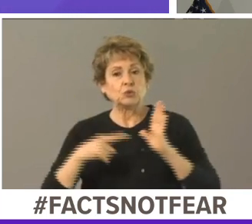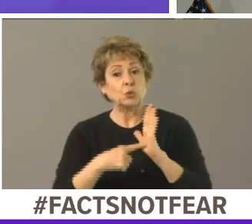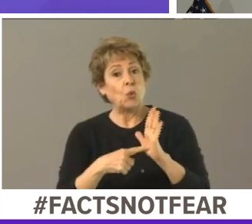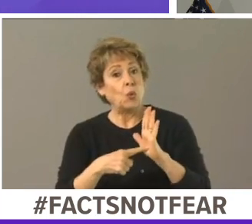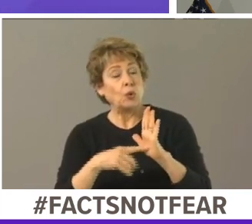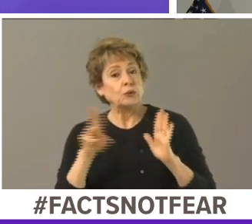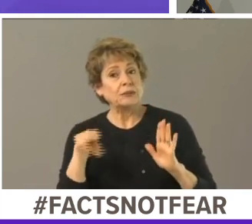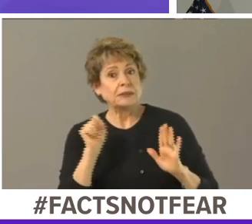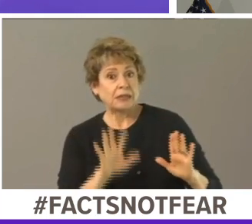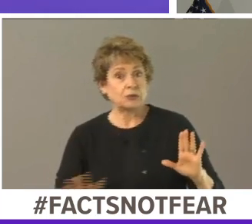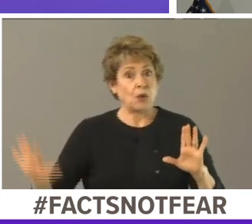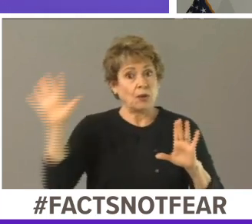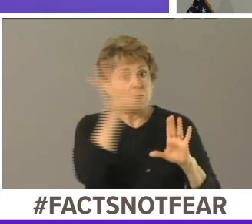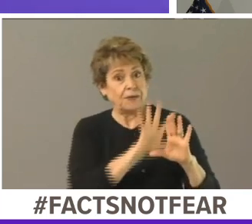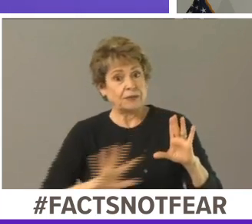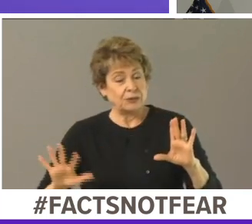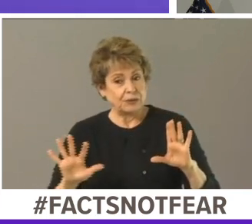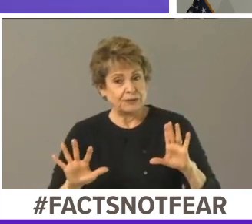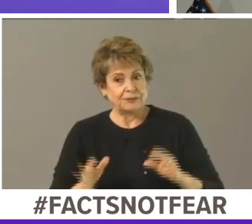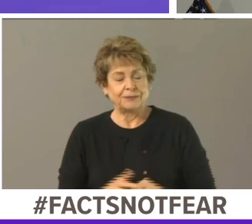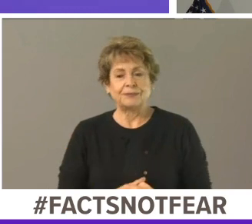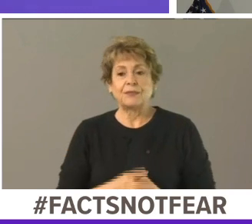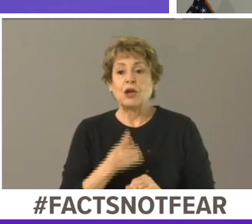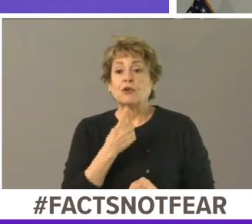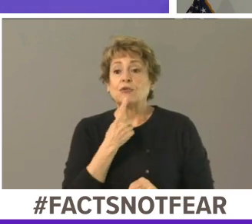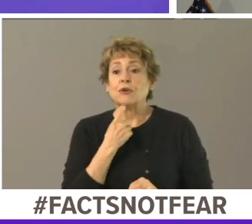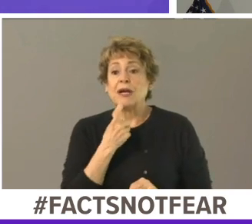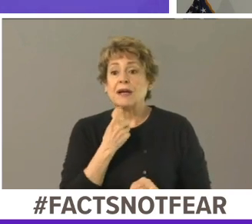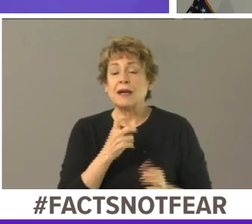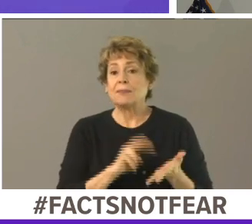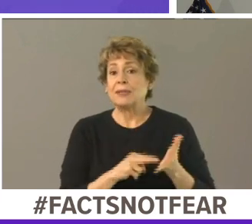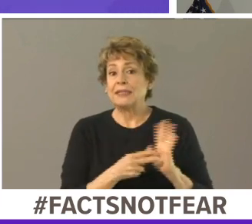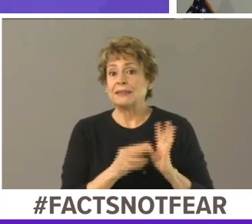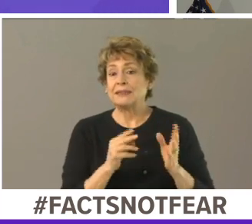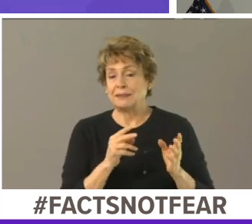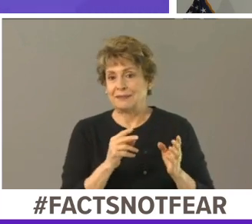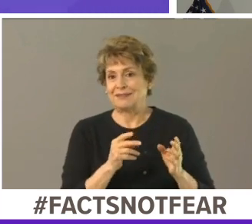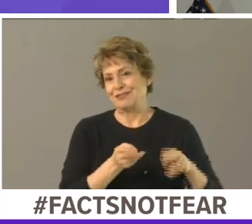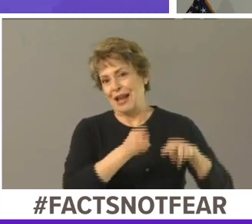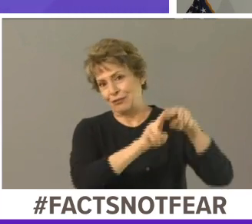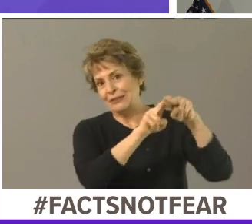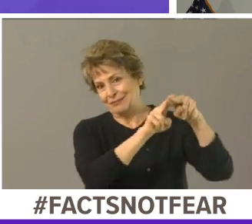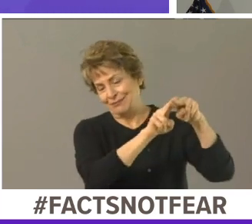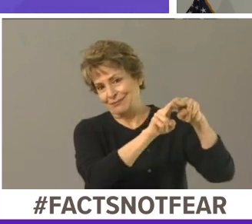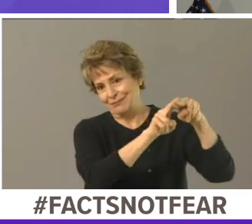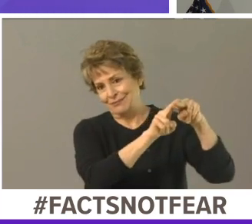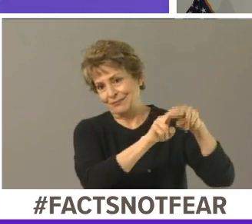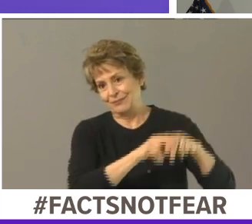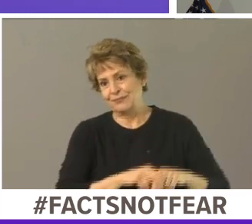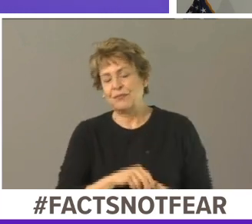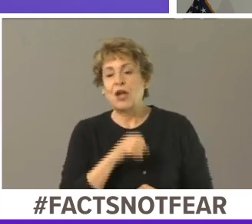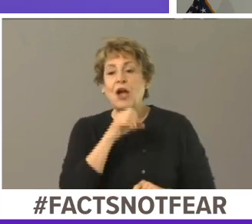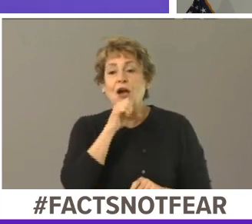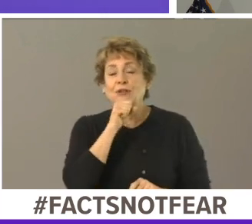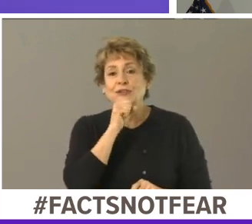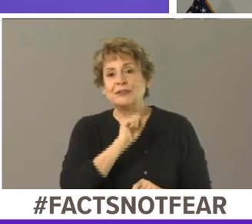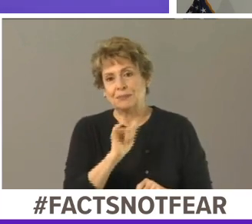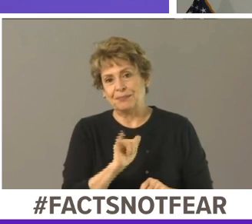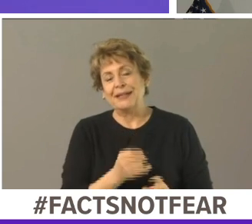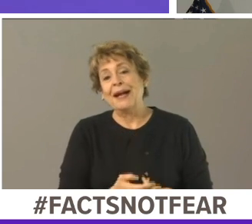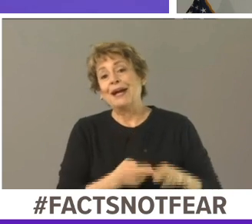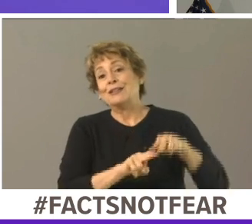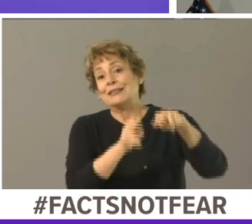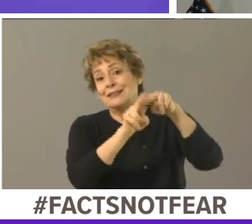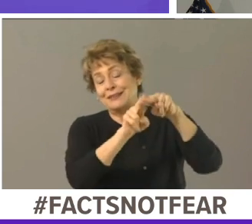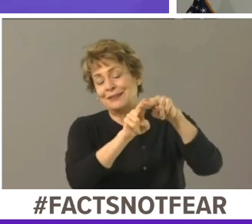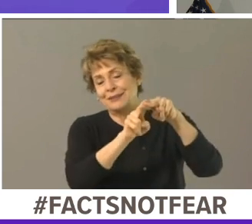where cases are increasing, along with orange. Blue is where they're decreasing, and yellow is where